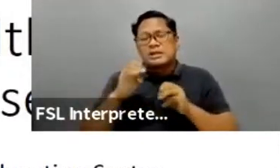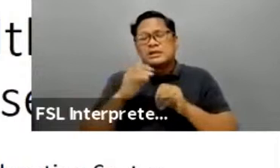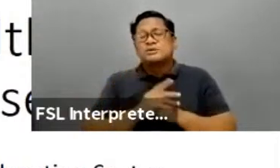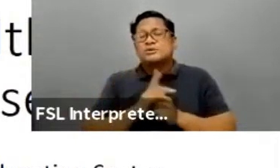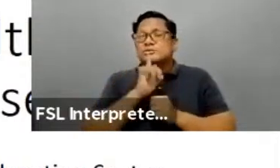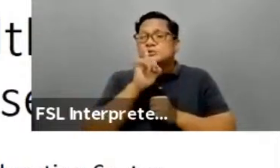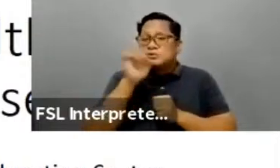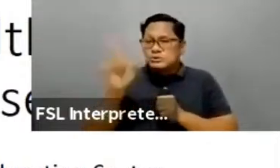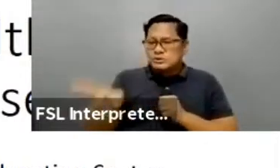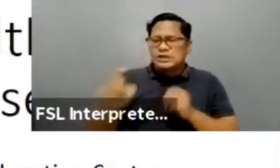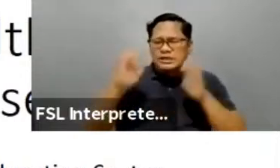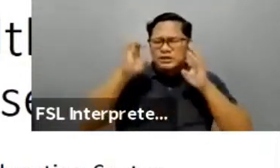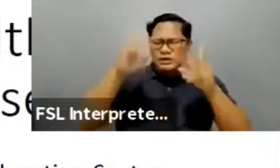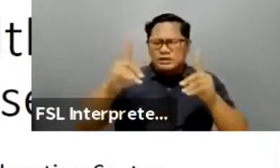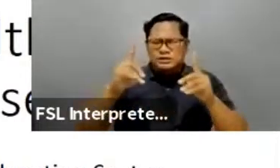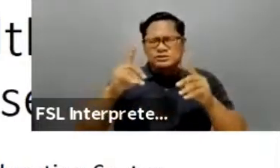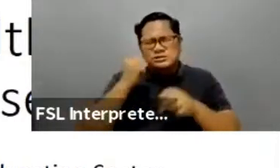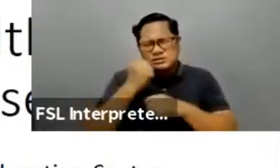literacy, labor,